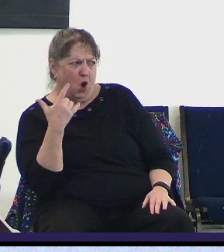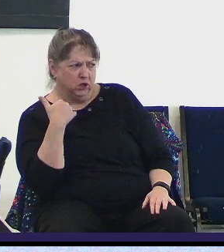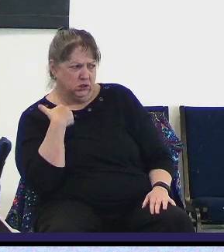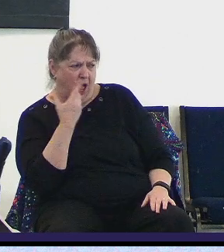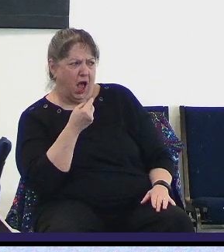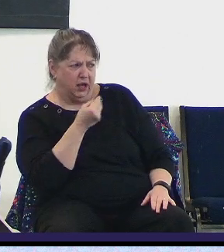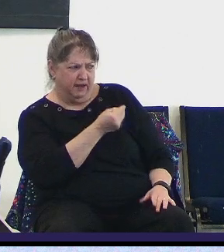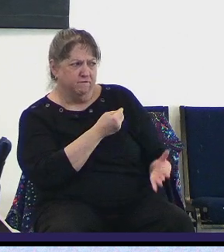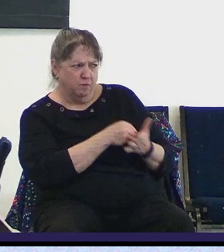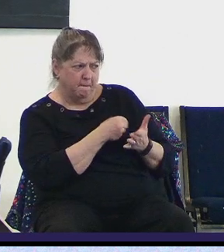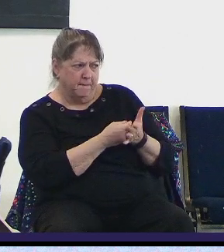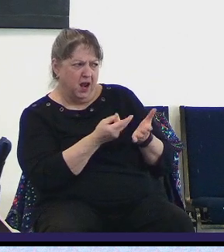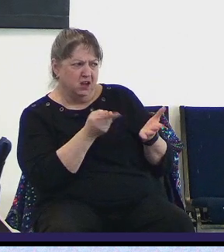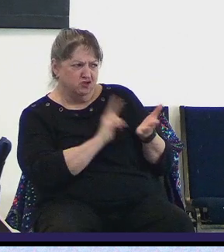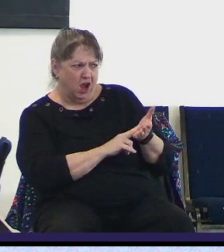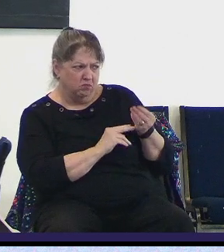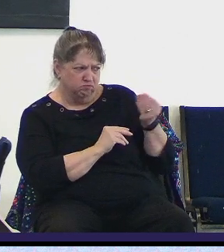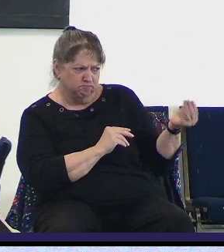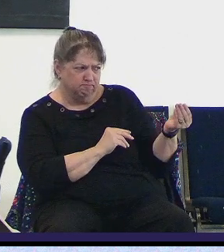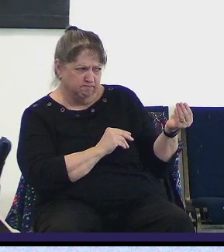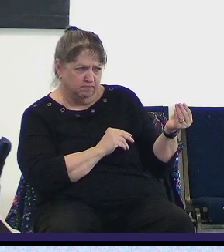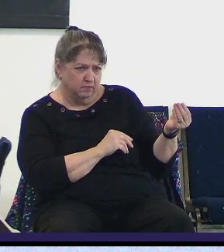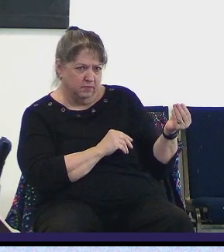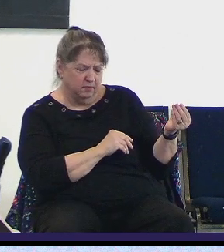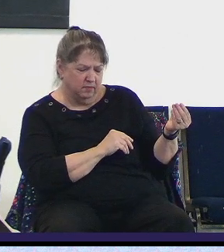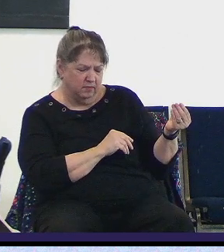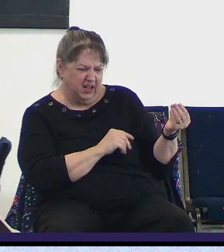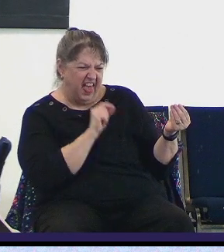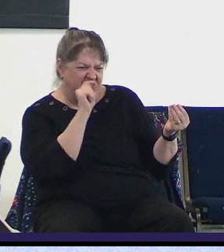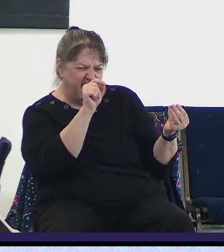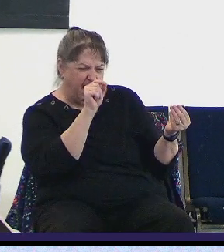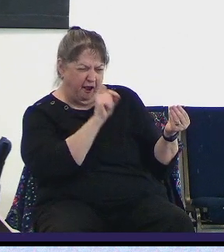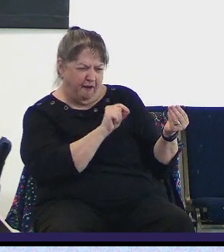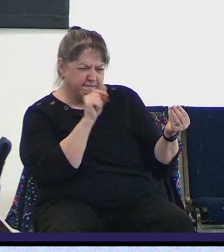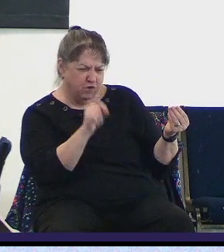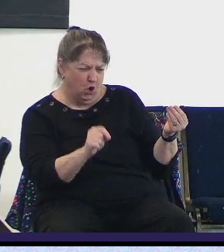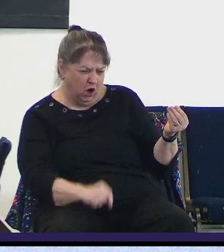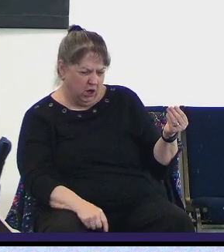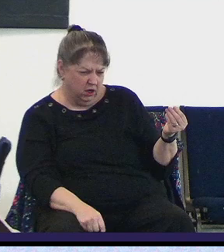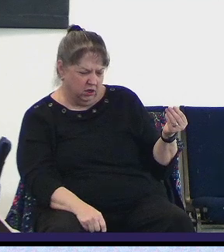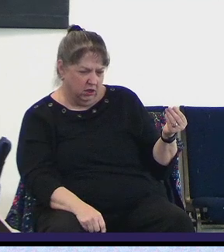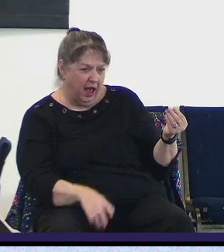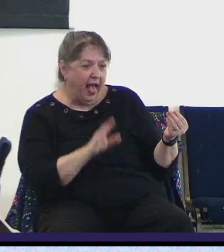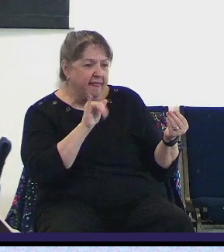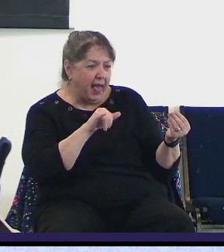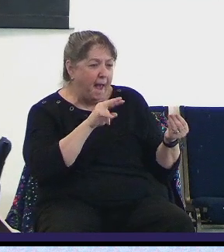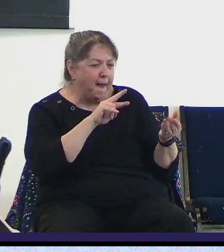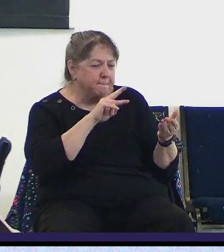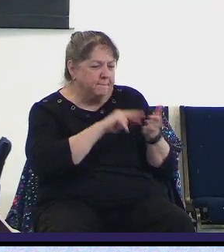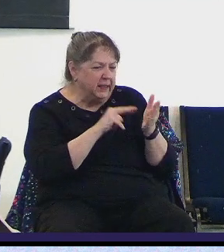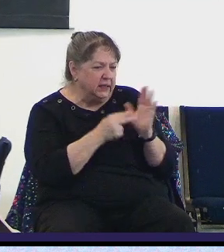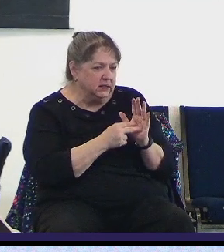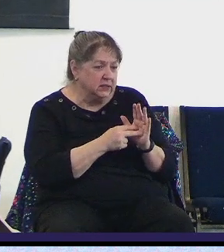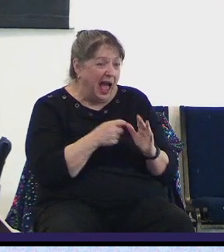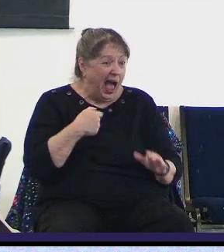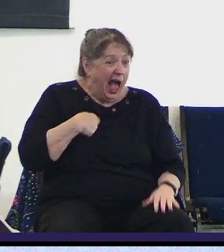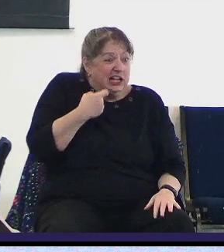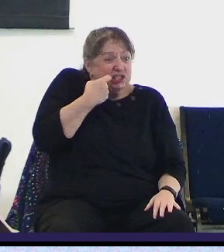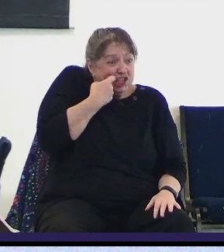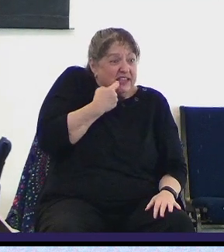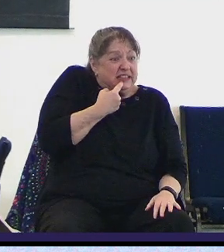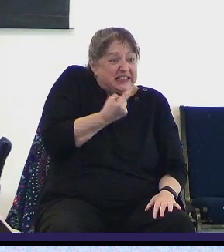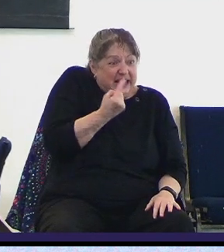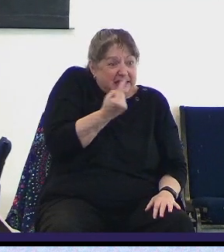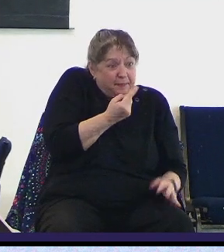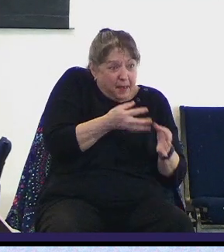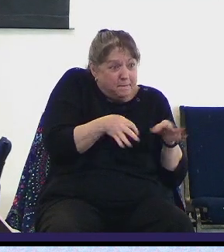check. Jesus says, therefore, in other words, because of what I just said, that I have all